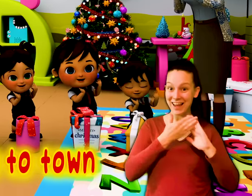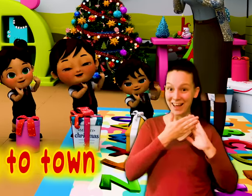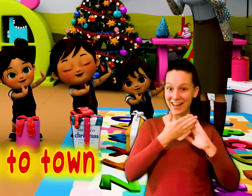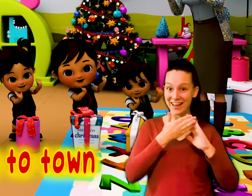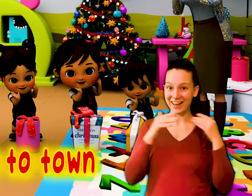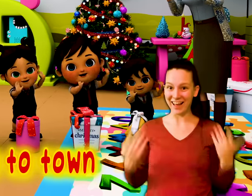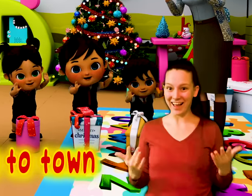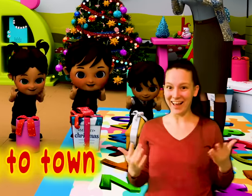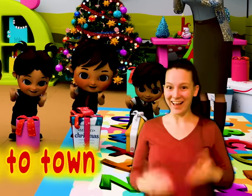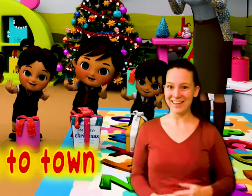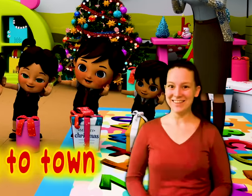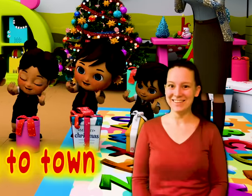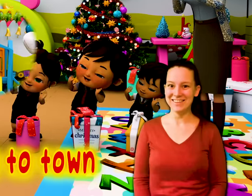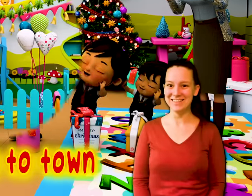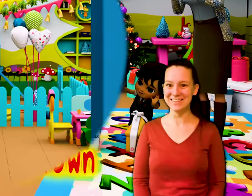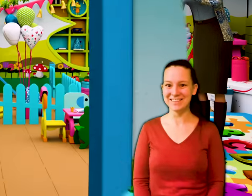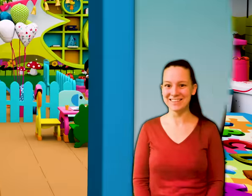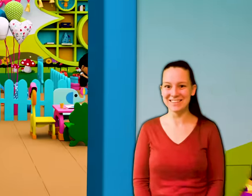Coming to town.